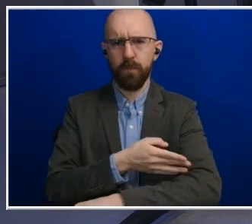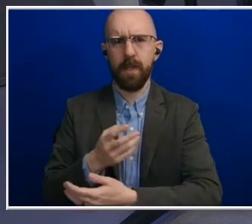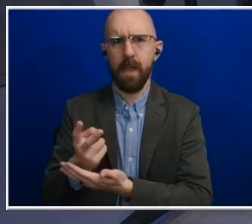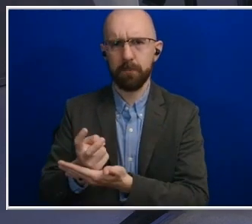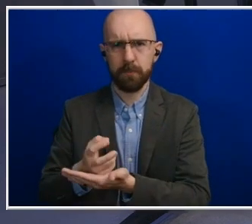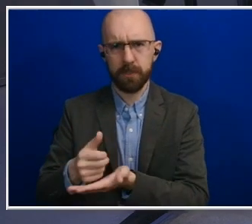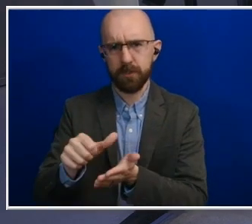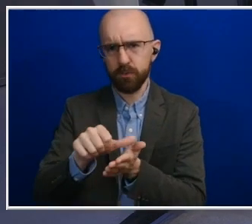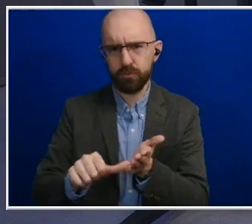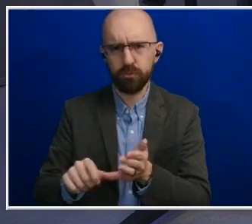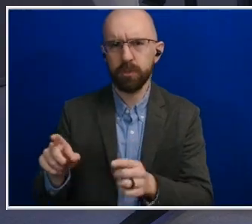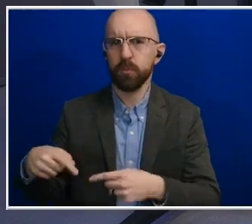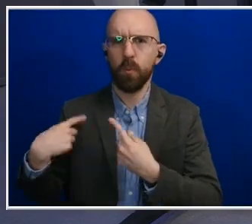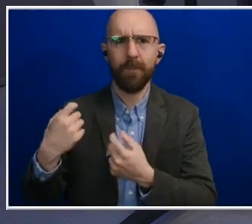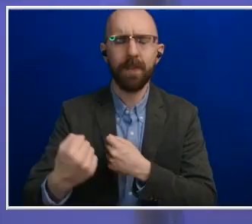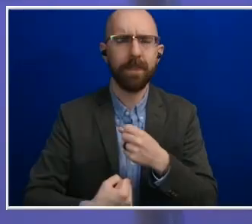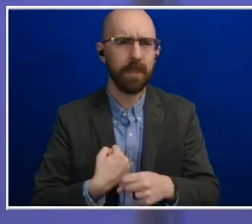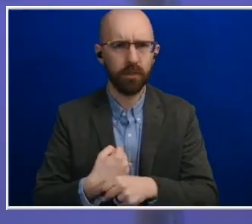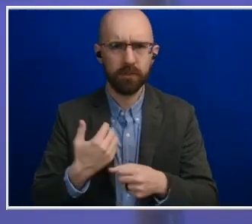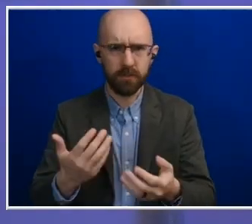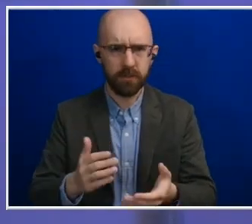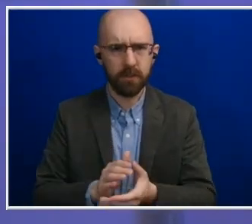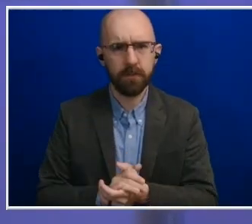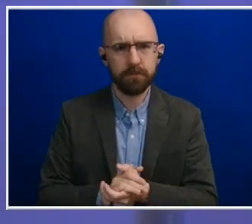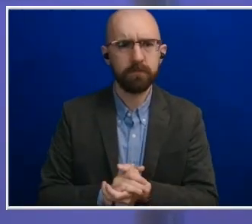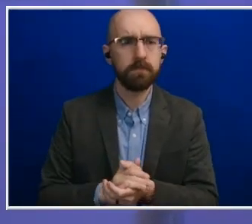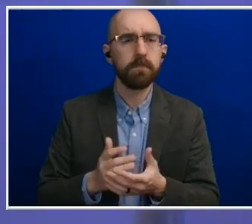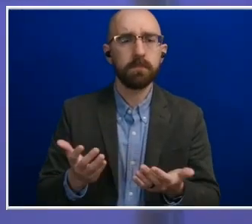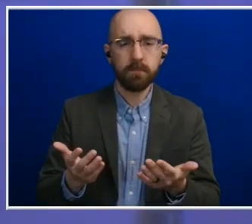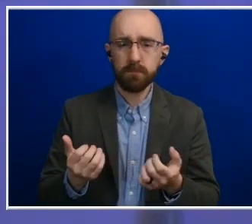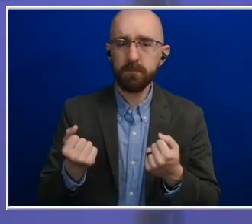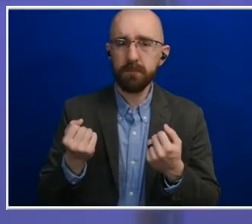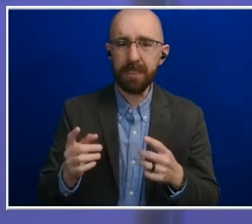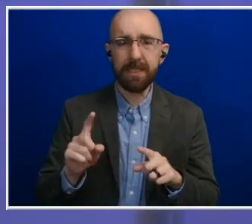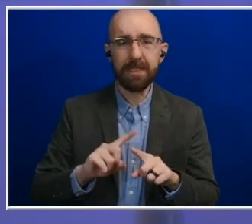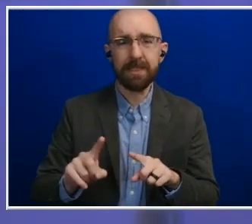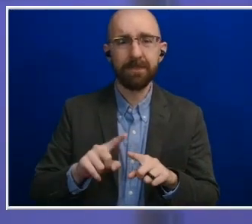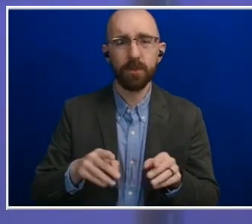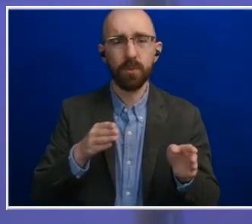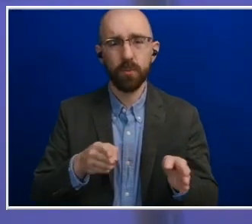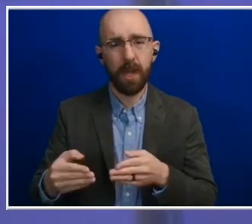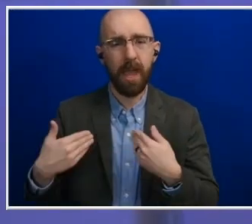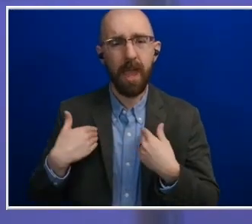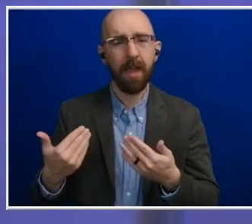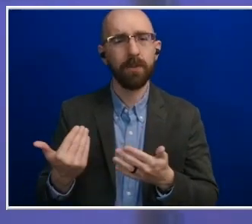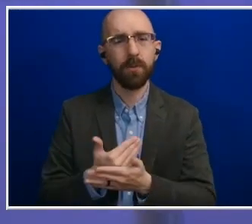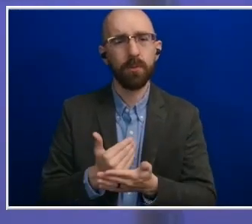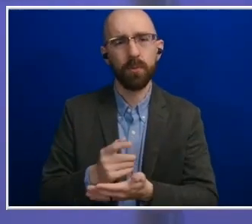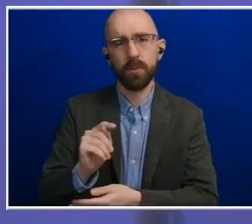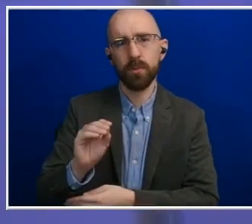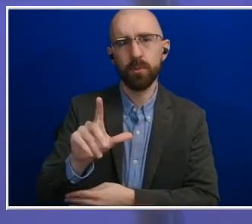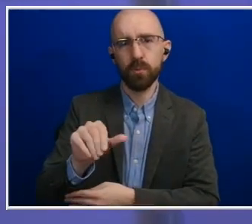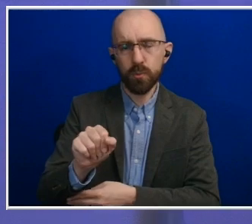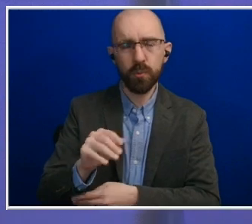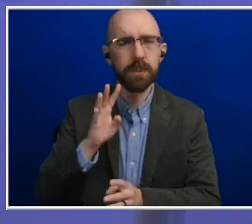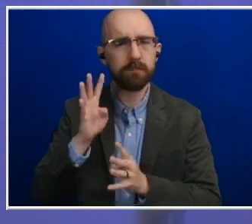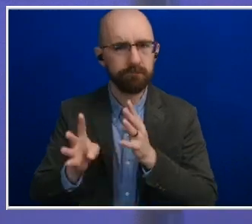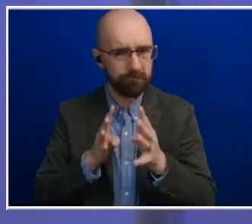surgeries through the years? A lot of different ways. We have a lot of new tools and innovations, such as